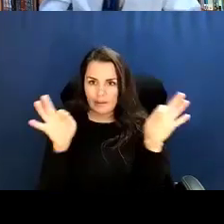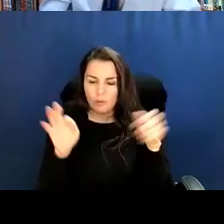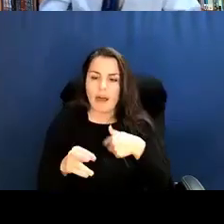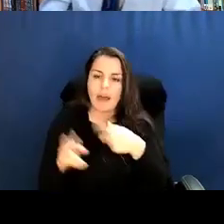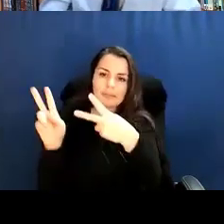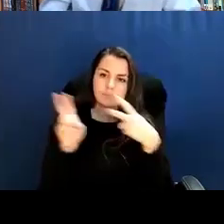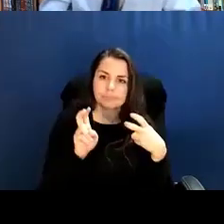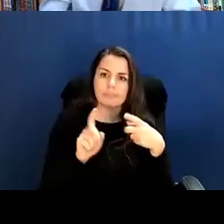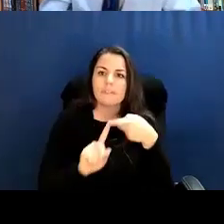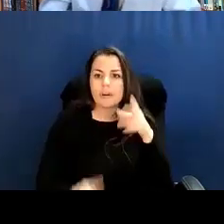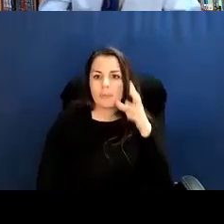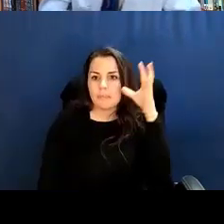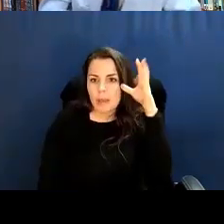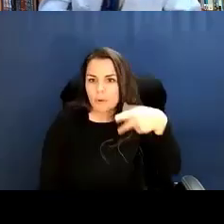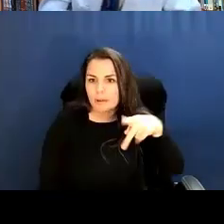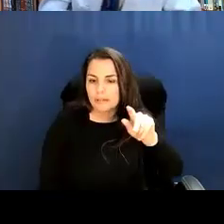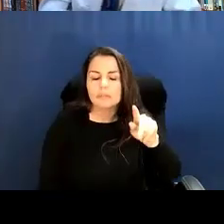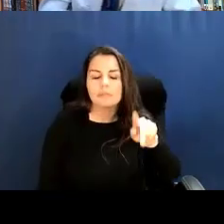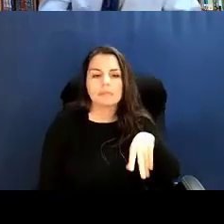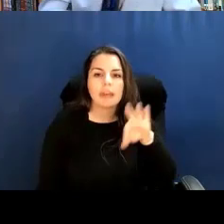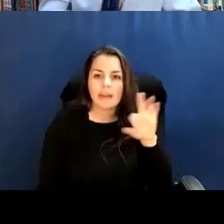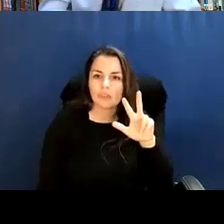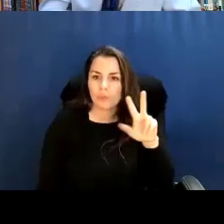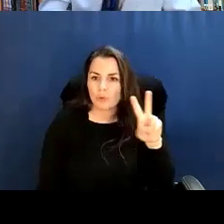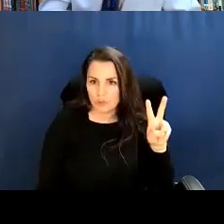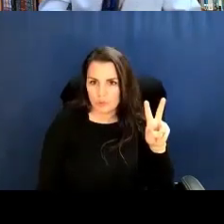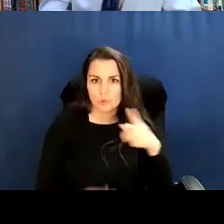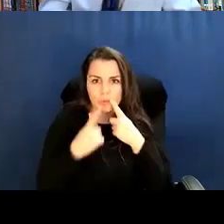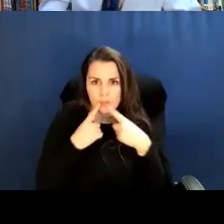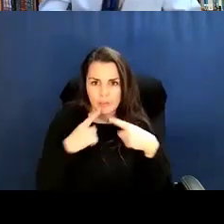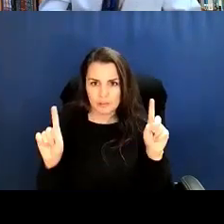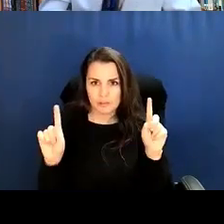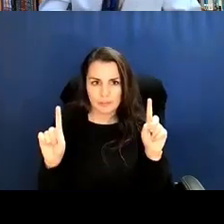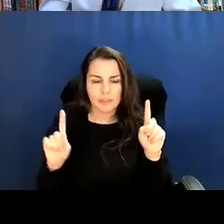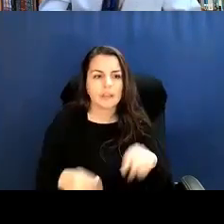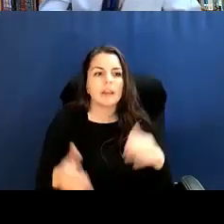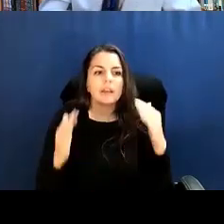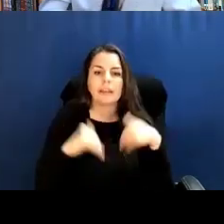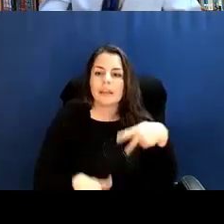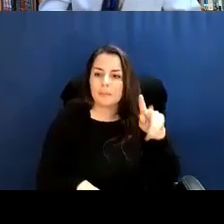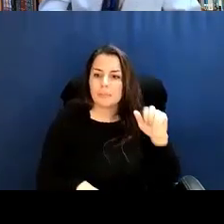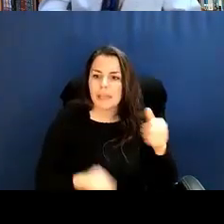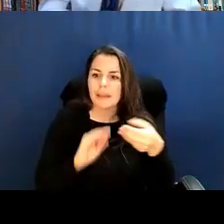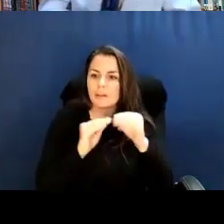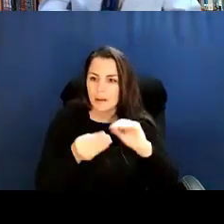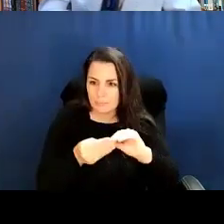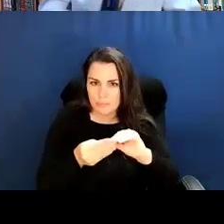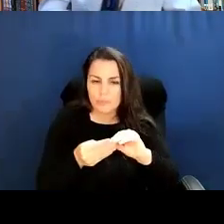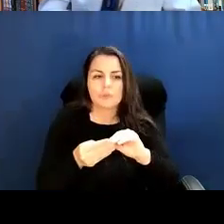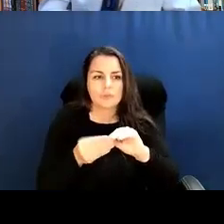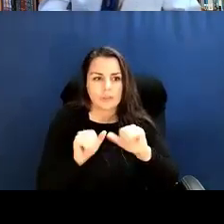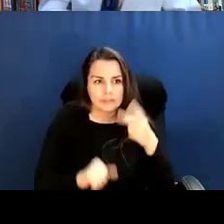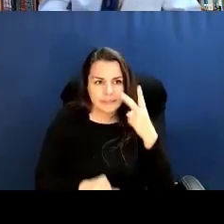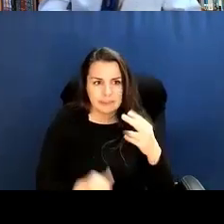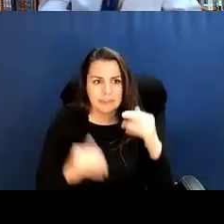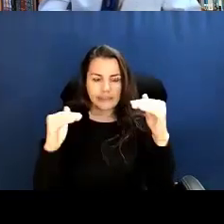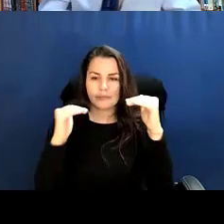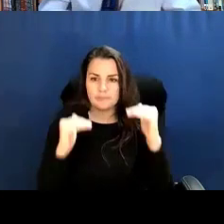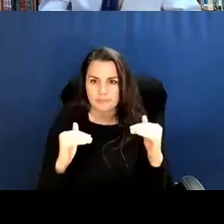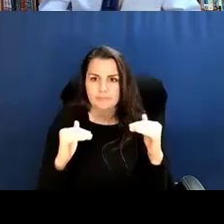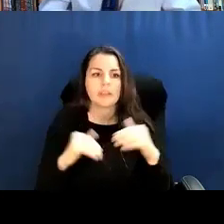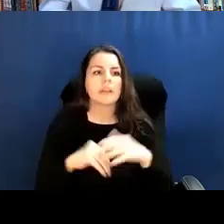F32 announcement. And here's the PA number for that. And right under